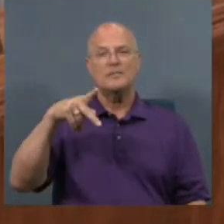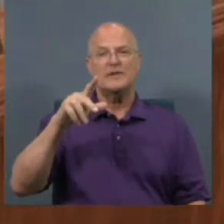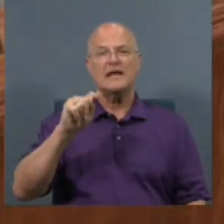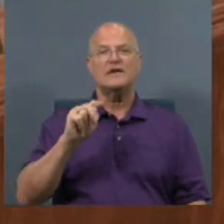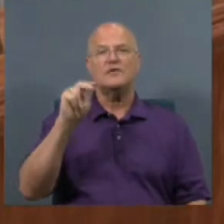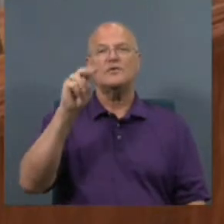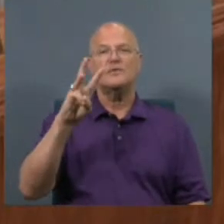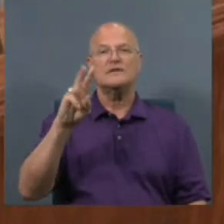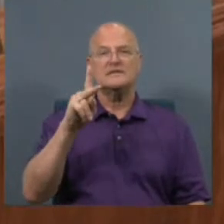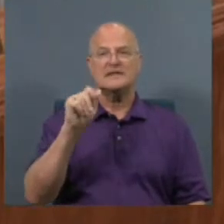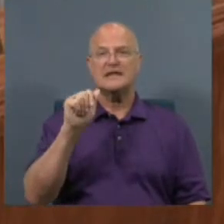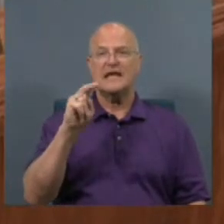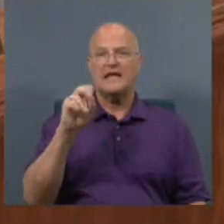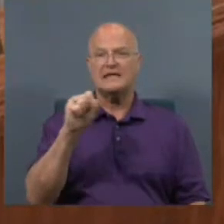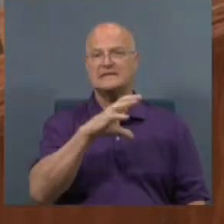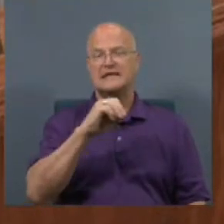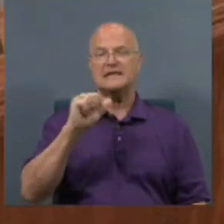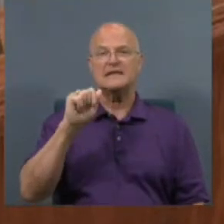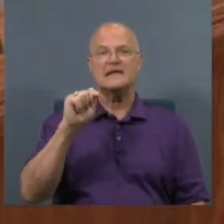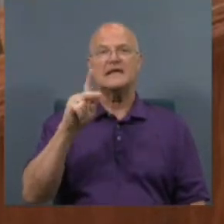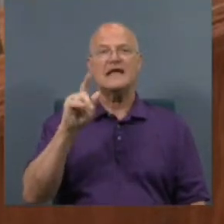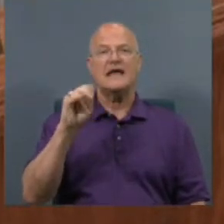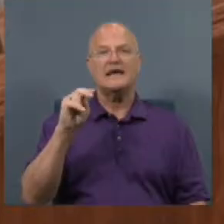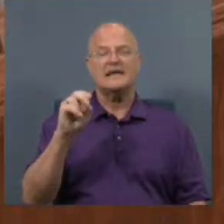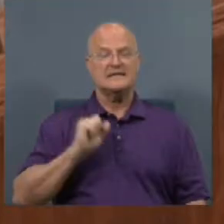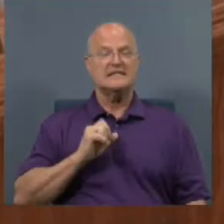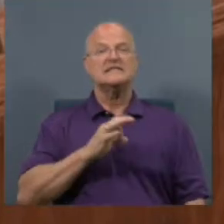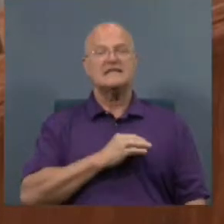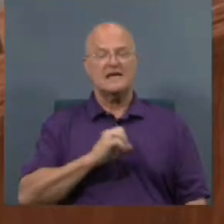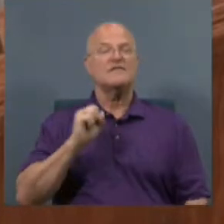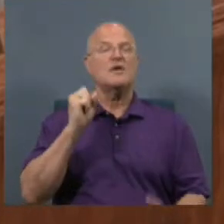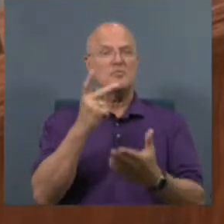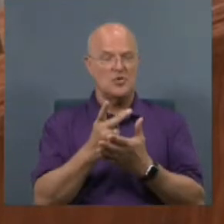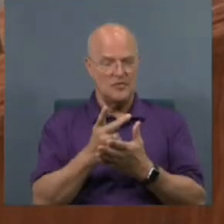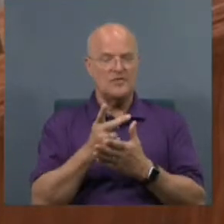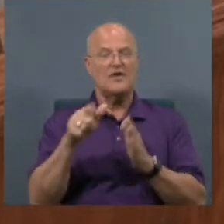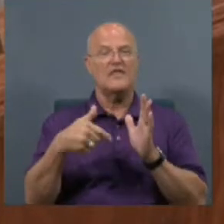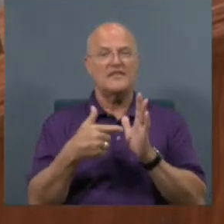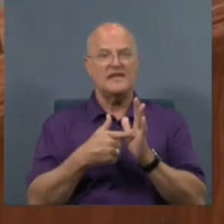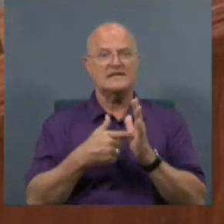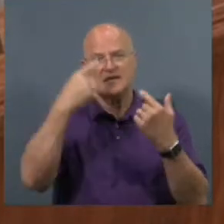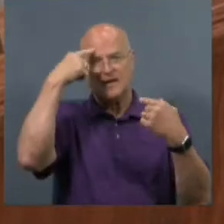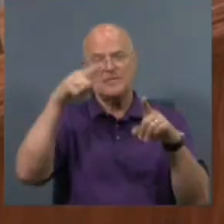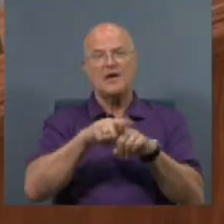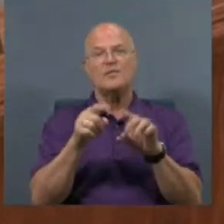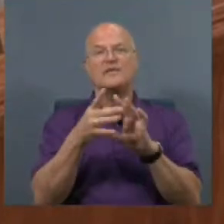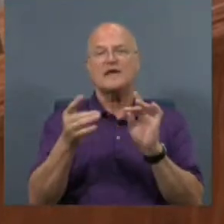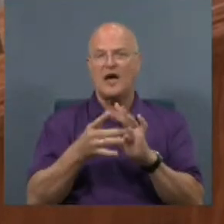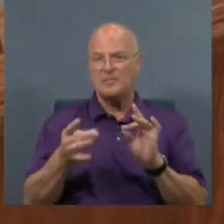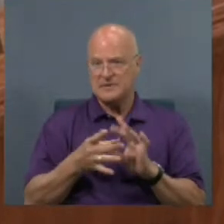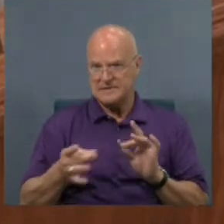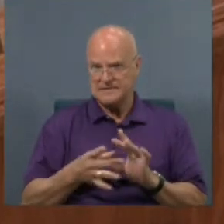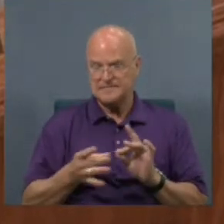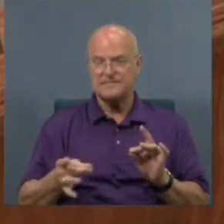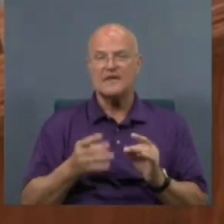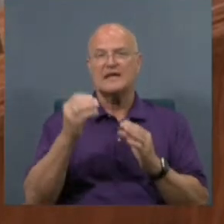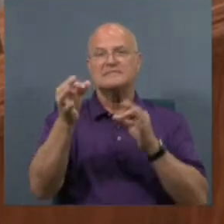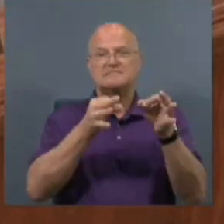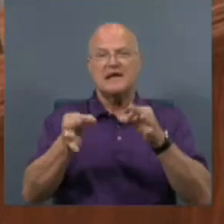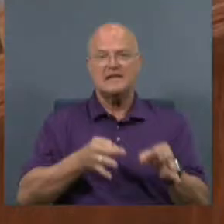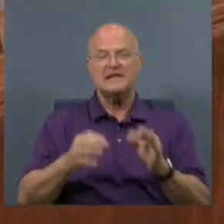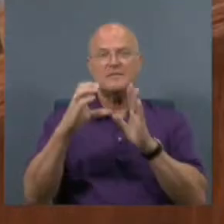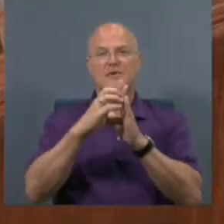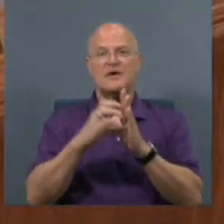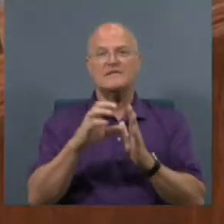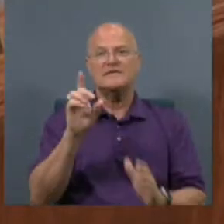northwest corner of Canis Road and Atkins Street. Staff recommends approval of the requested replat subject to compliance with comments and conditions outlined in